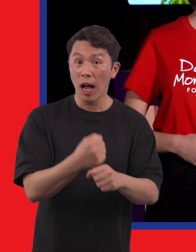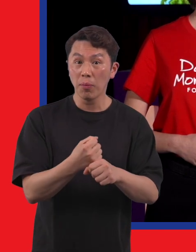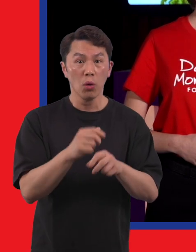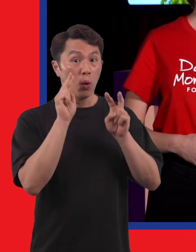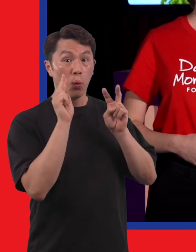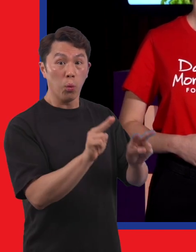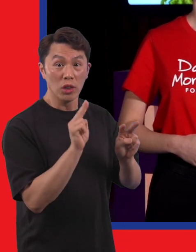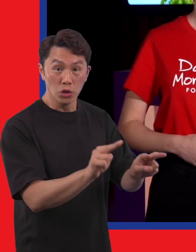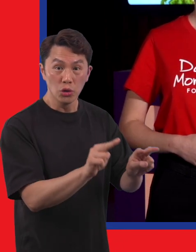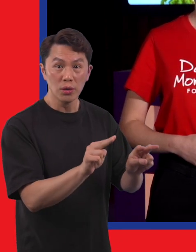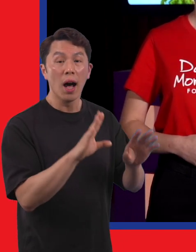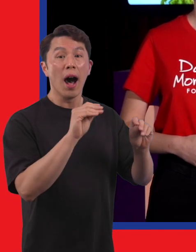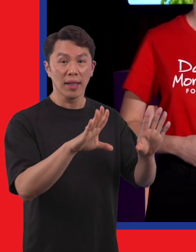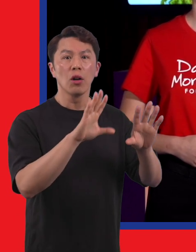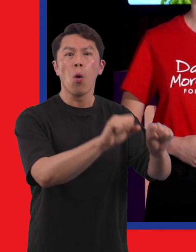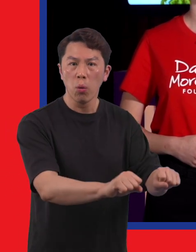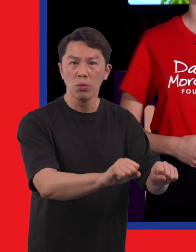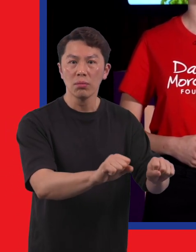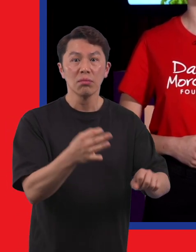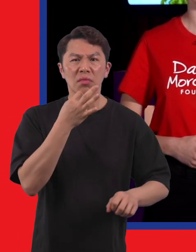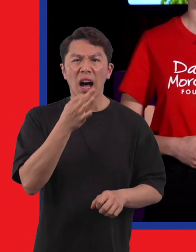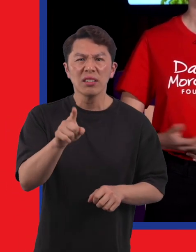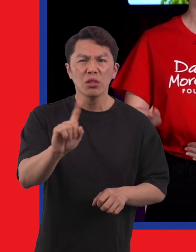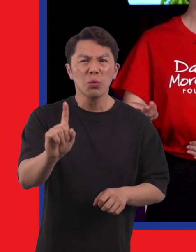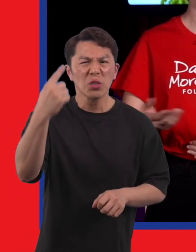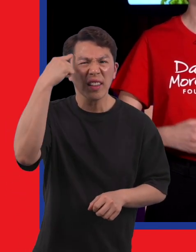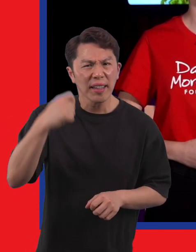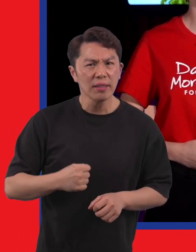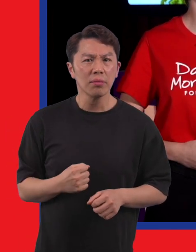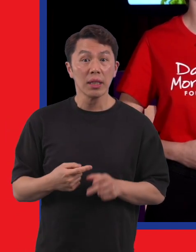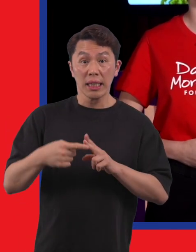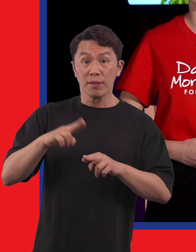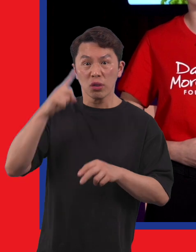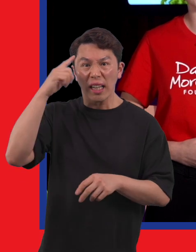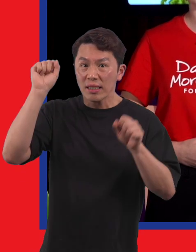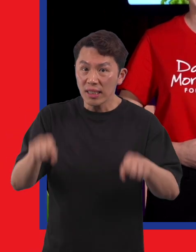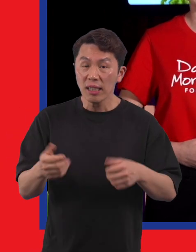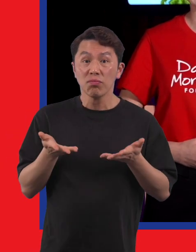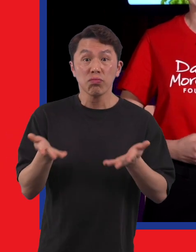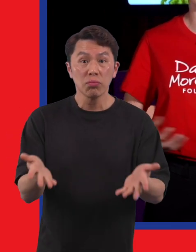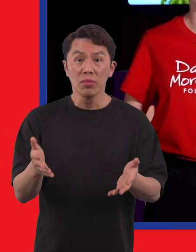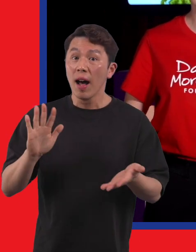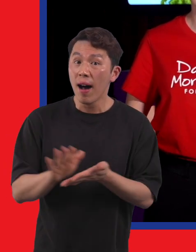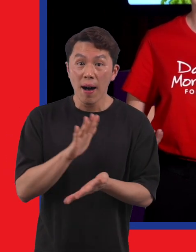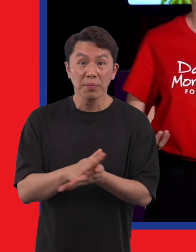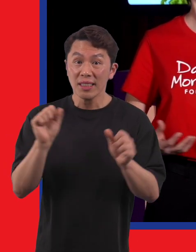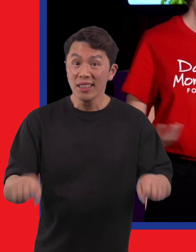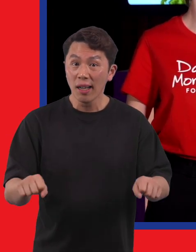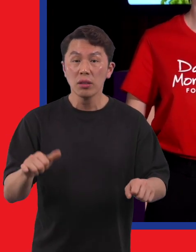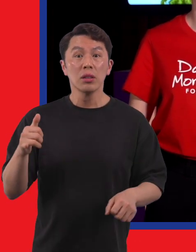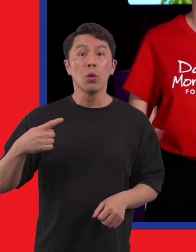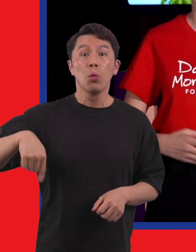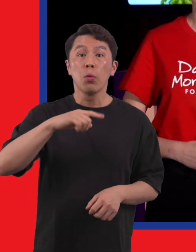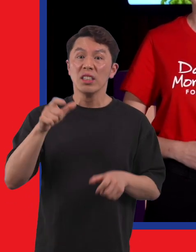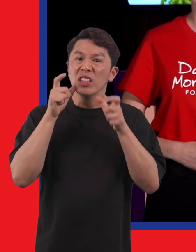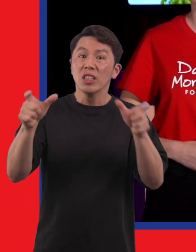scenario. Pay close attention when we ask, what do you think? If you think that consent is true, happy, and enthusiastic, we're